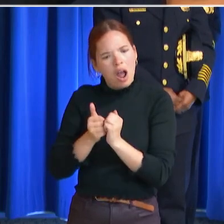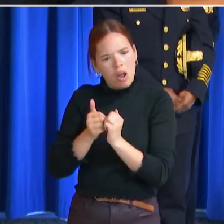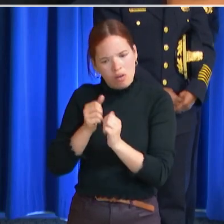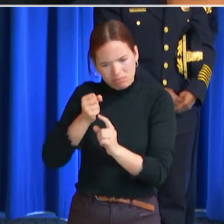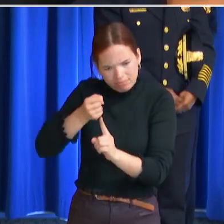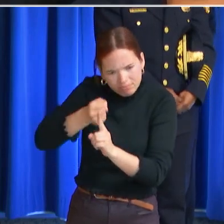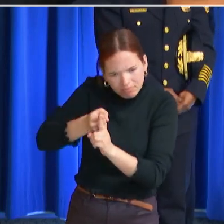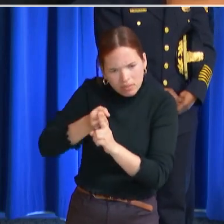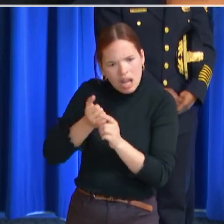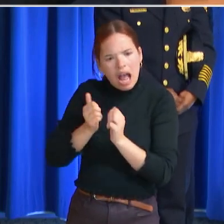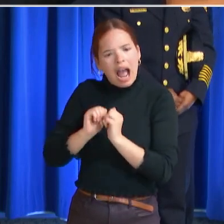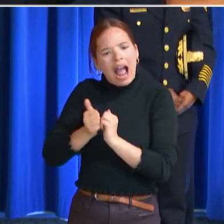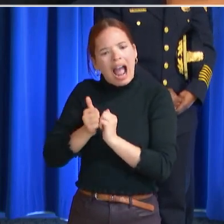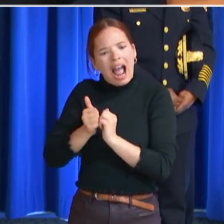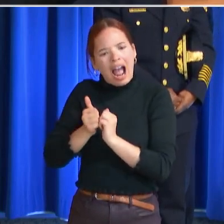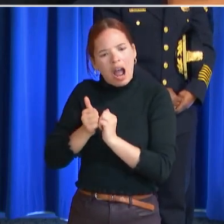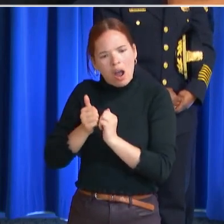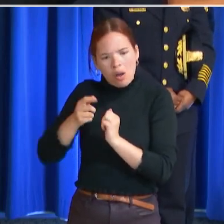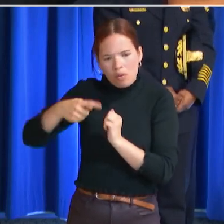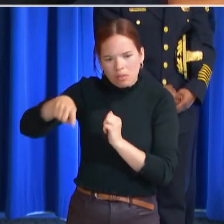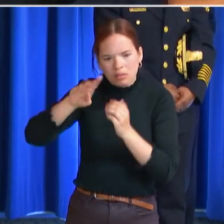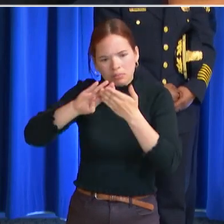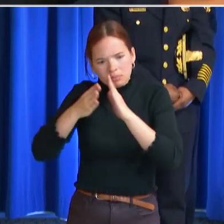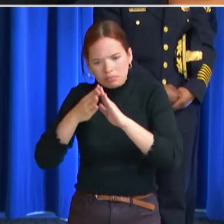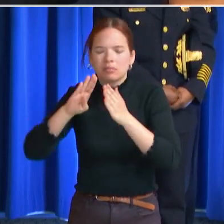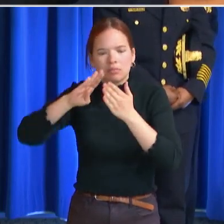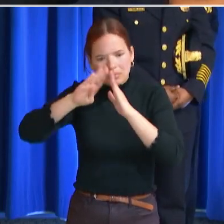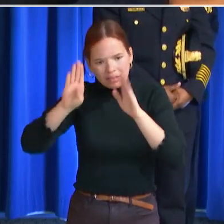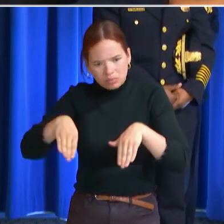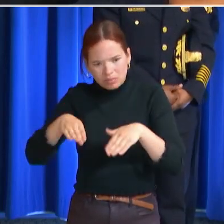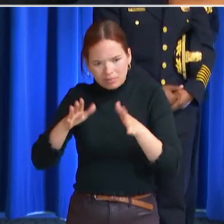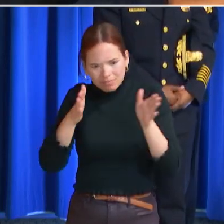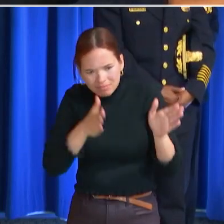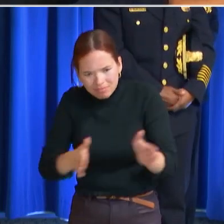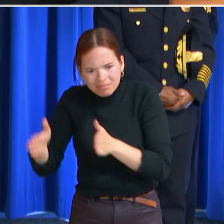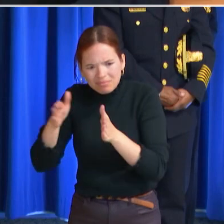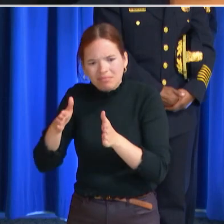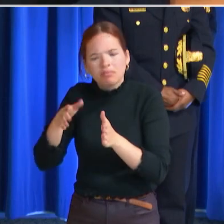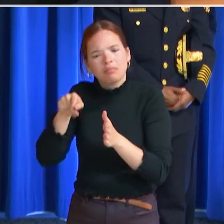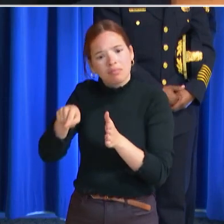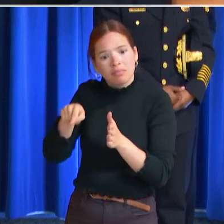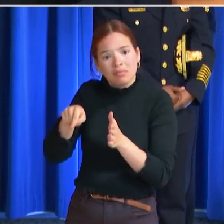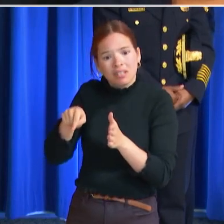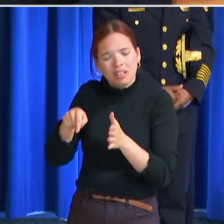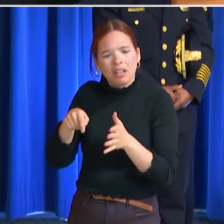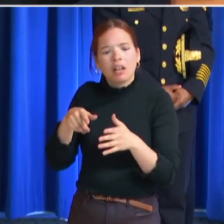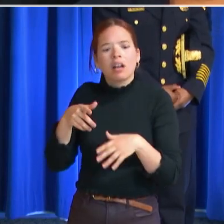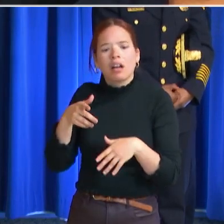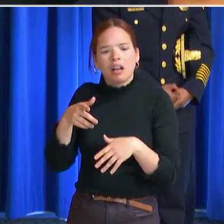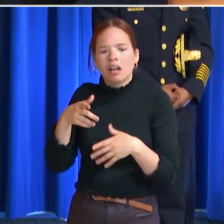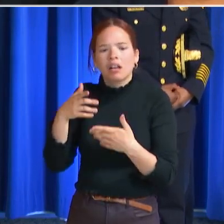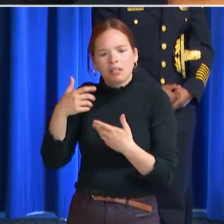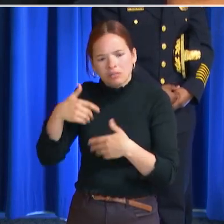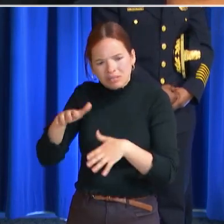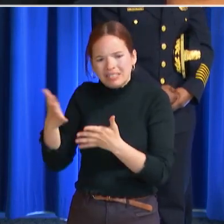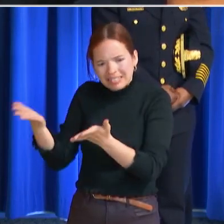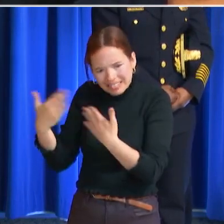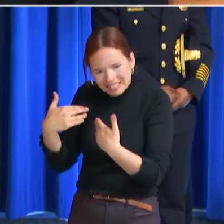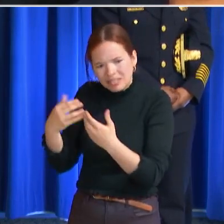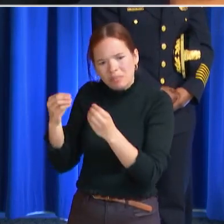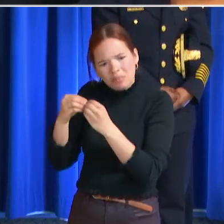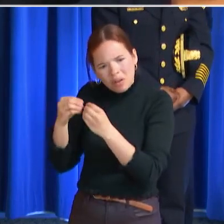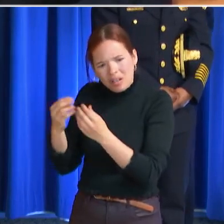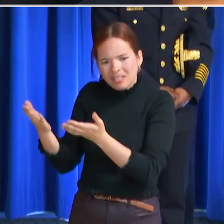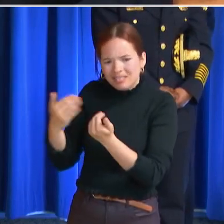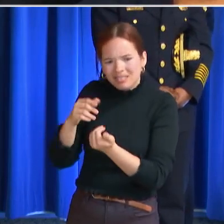order. So I don't buy that, this is going to be, we don't have to drag a police officer to engage a community member. I don't buy that at all.